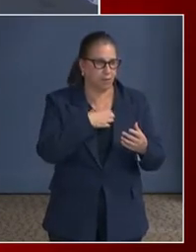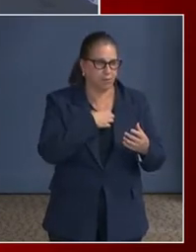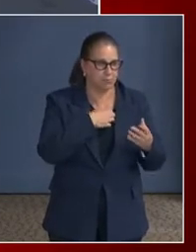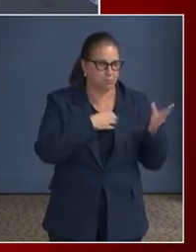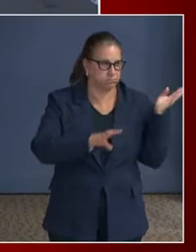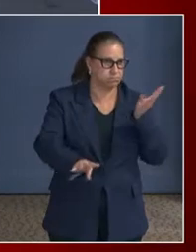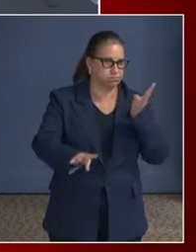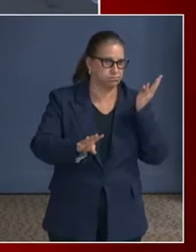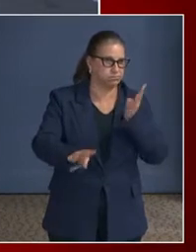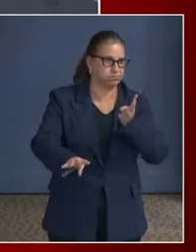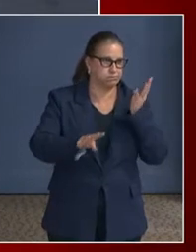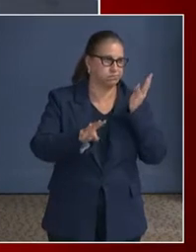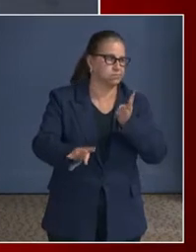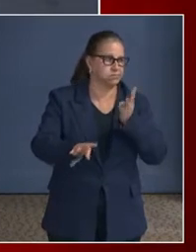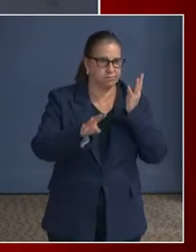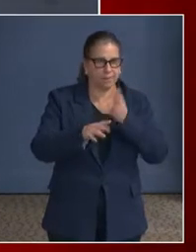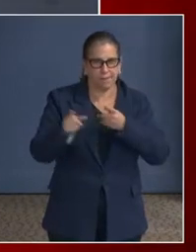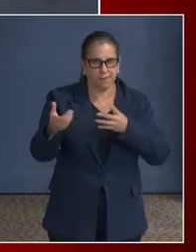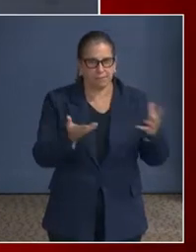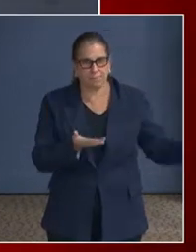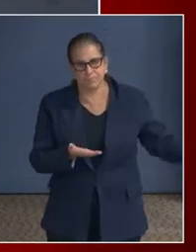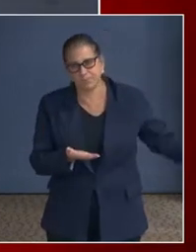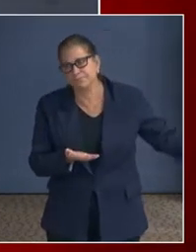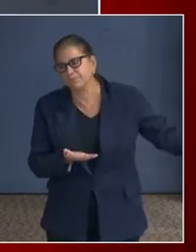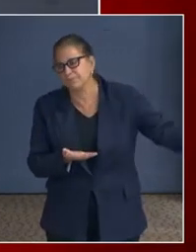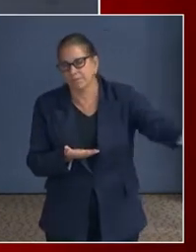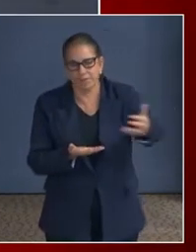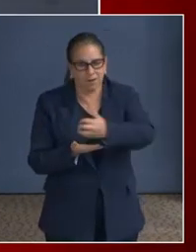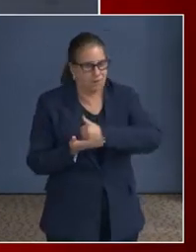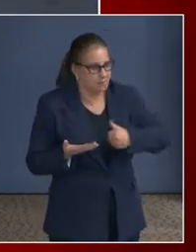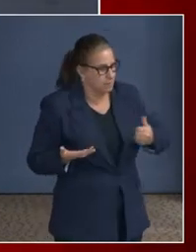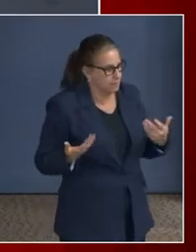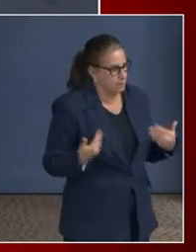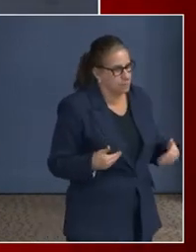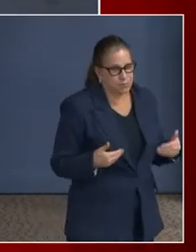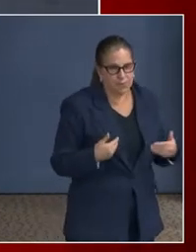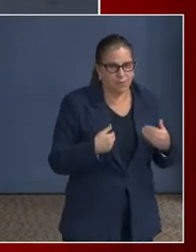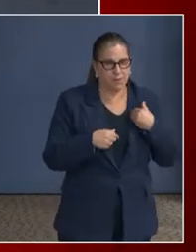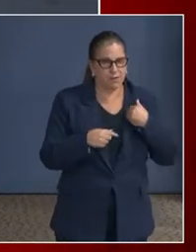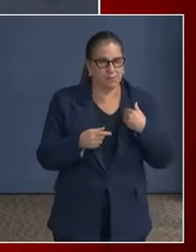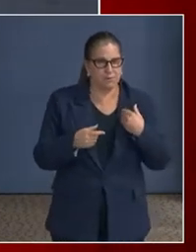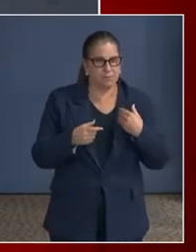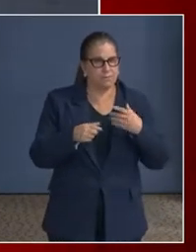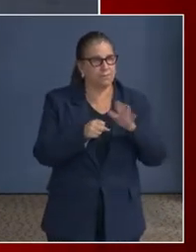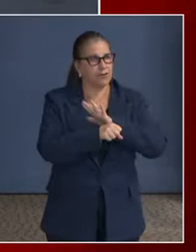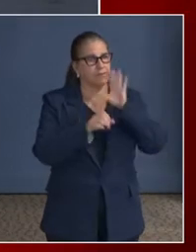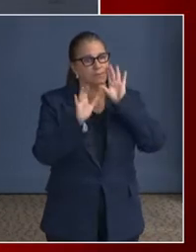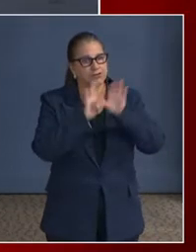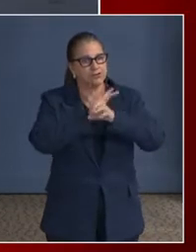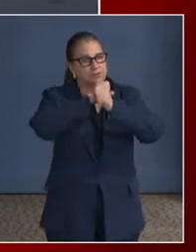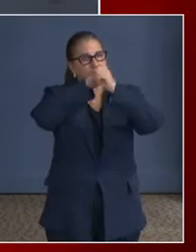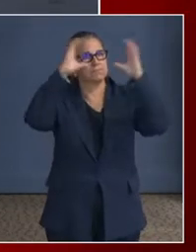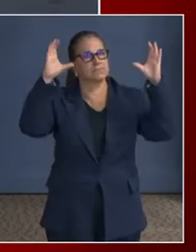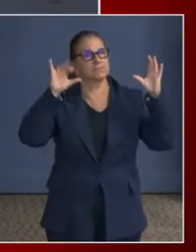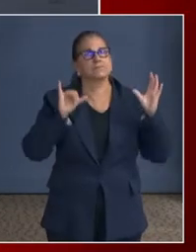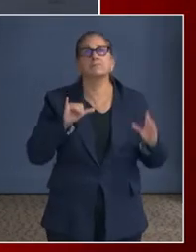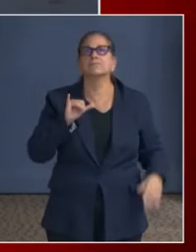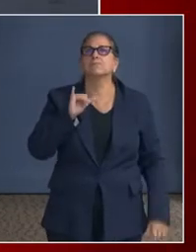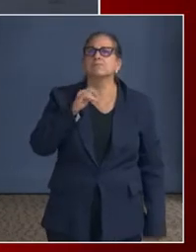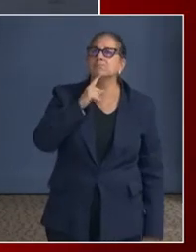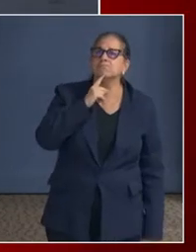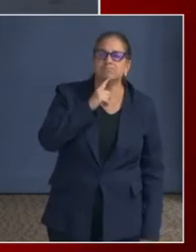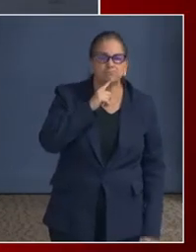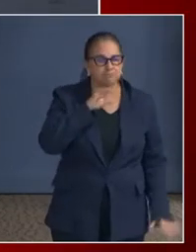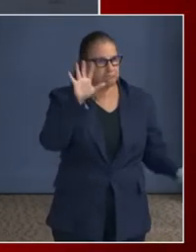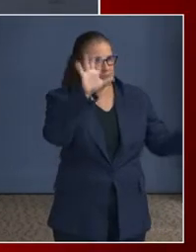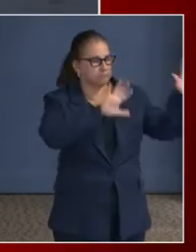what's happening. But obviously, I would expect them to work expeditiously. Yes. Mayor Bowser